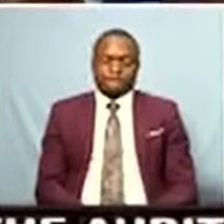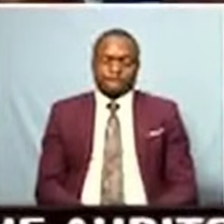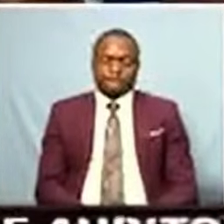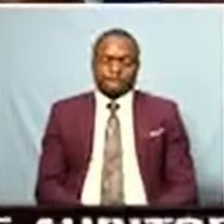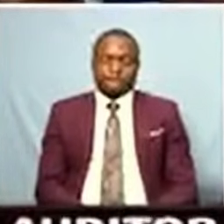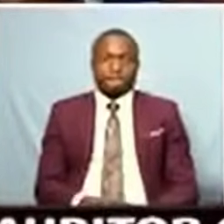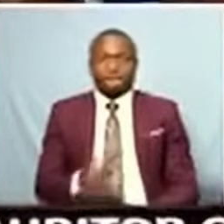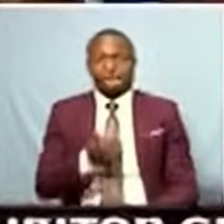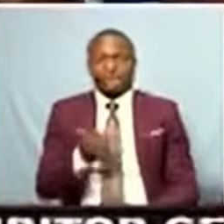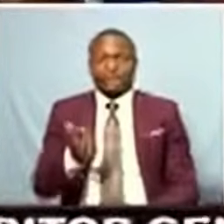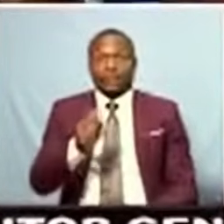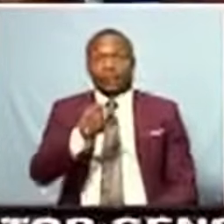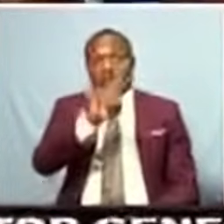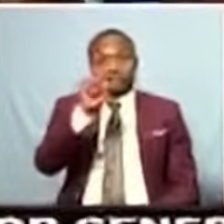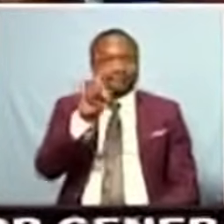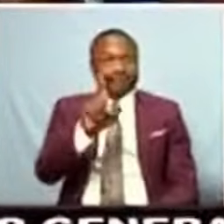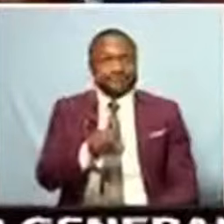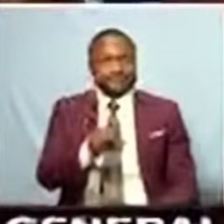Any questions?